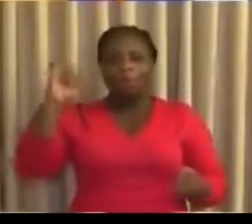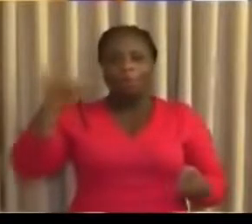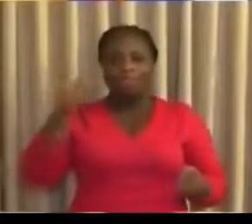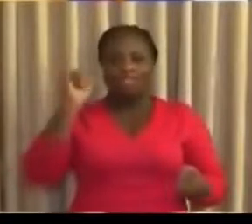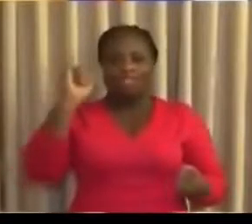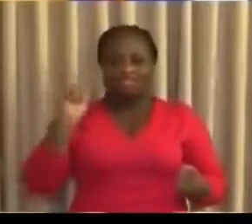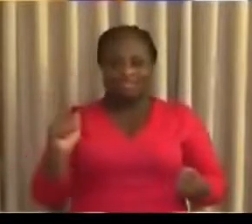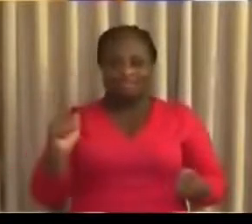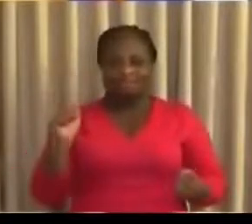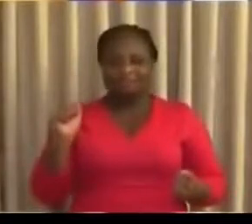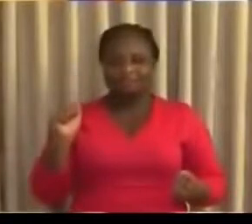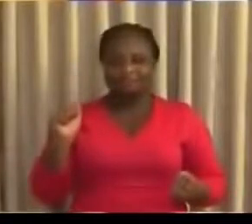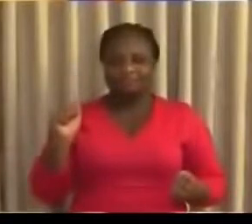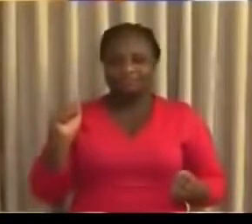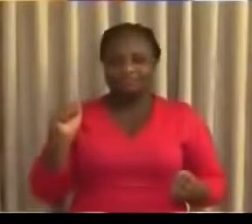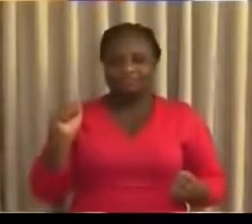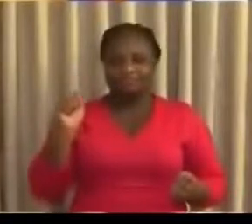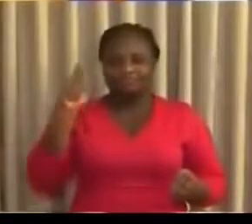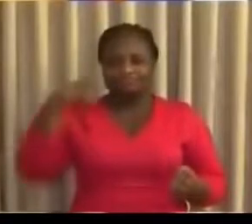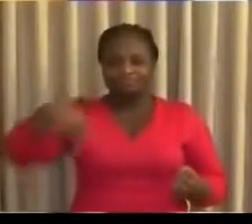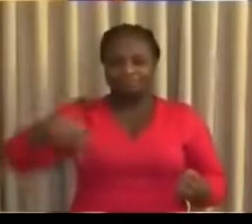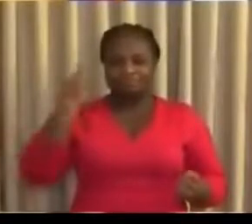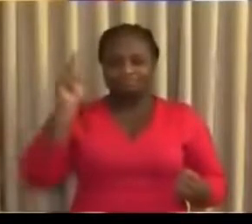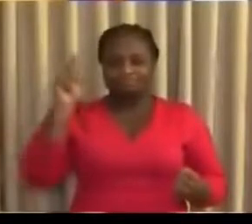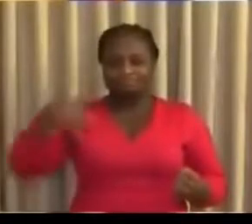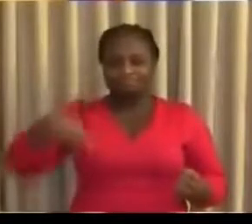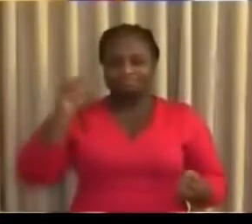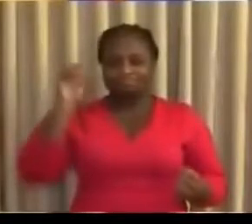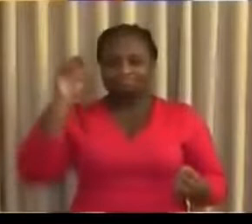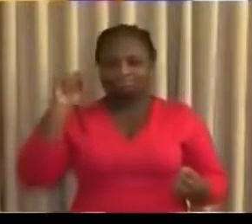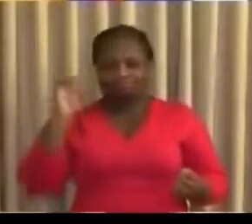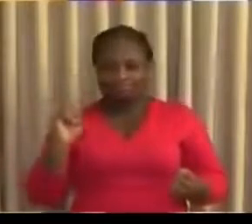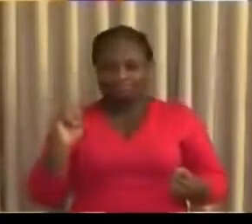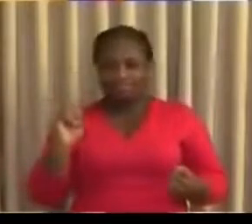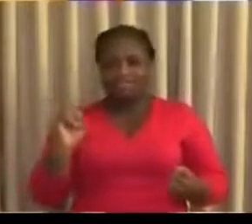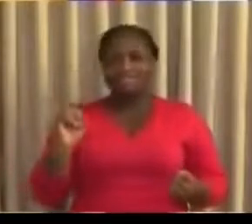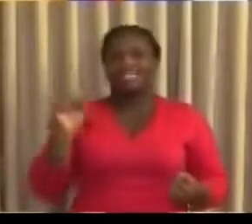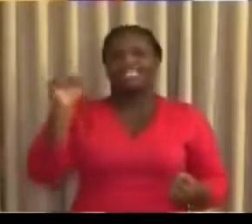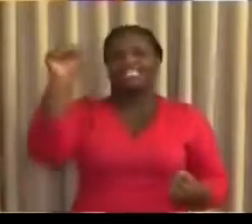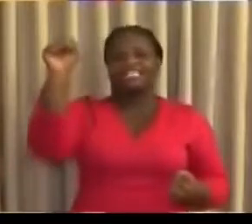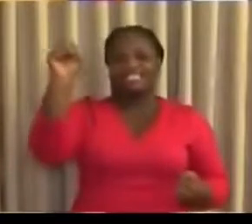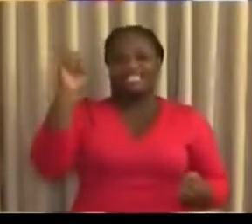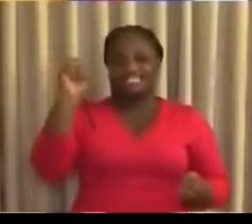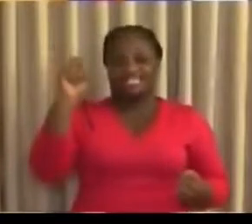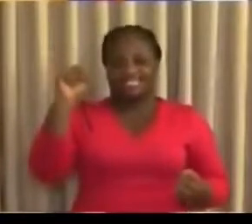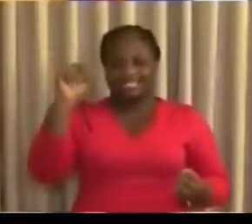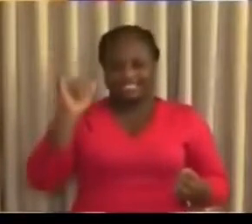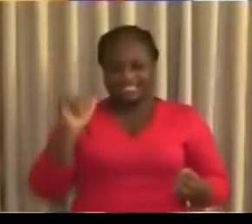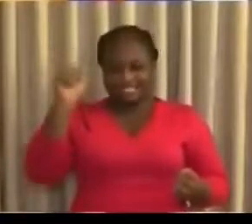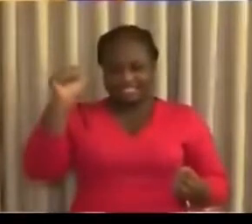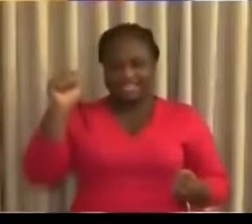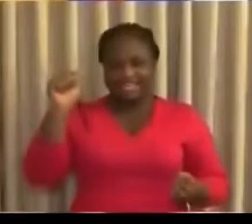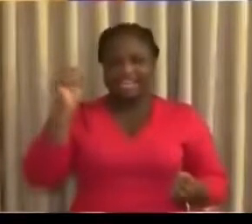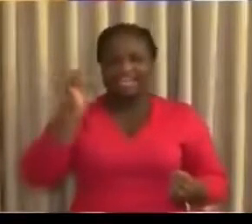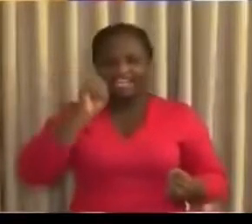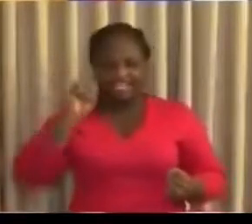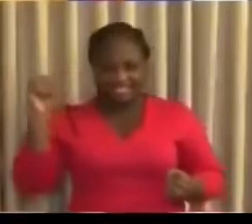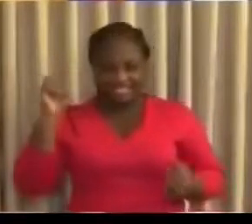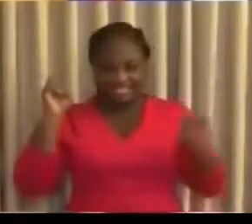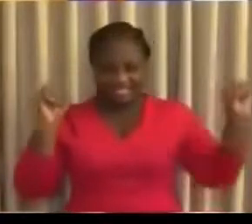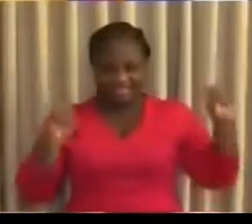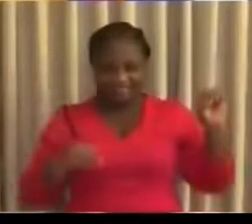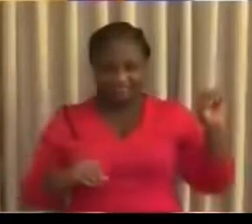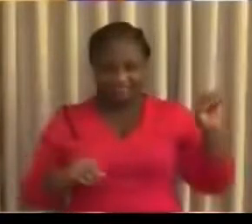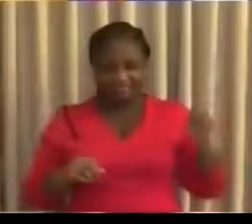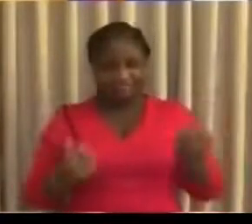Katamanso Municipality, and the Wutusenya East Municipality. In the Greater Kumasi Metropolitan Area